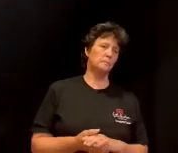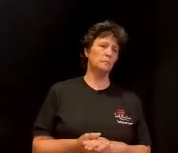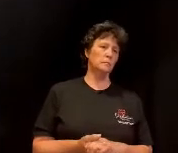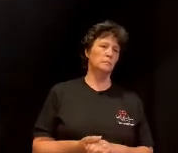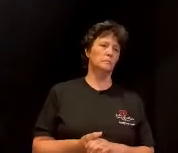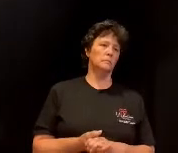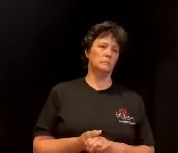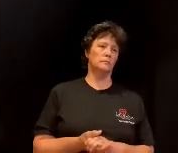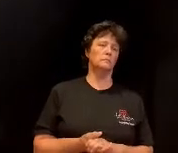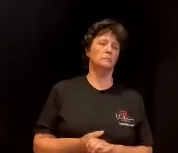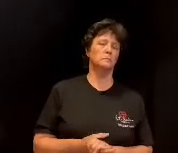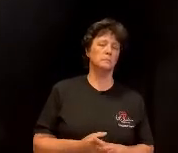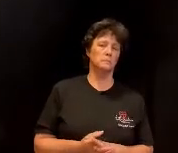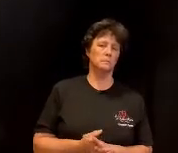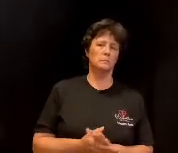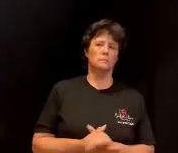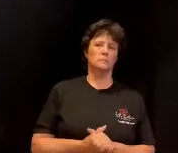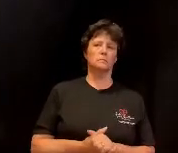You guys all right here?